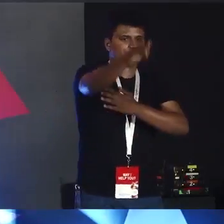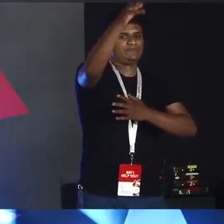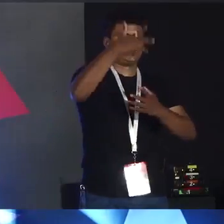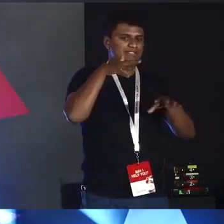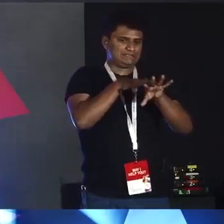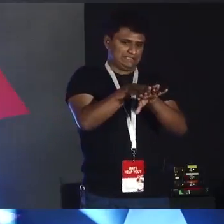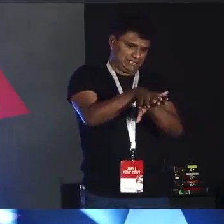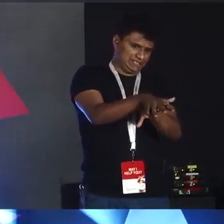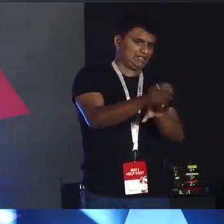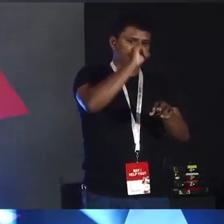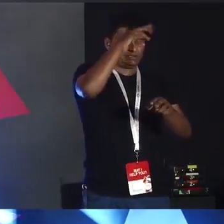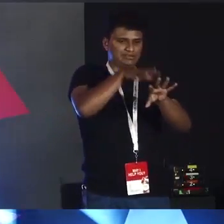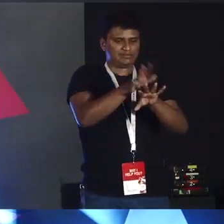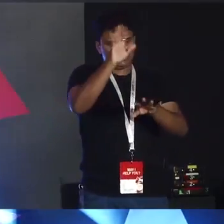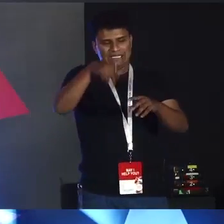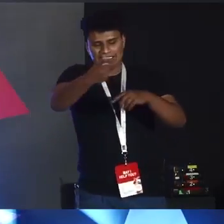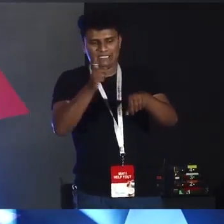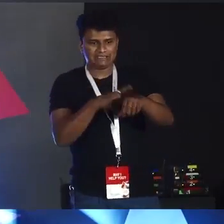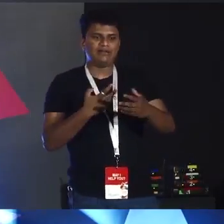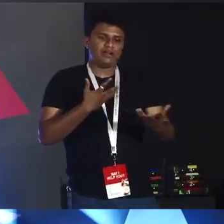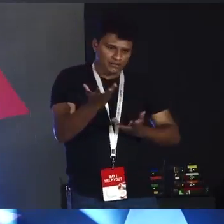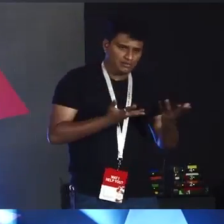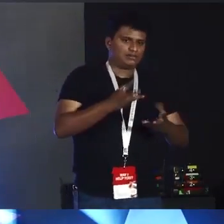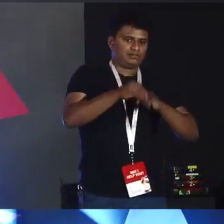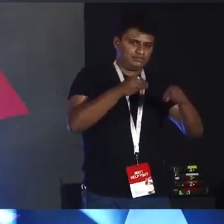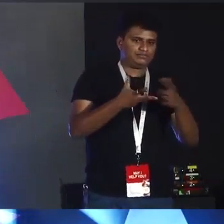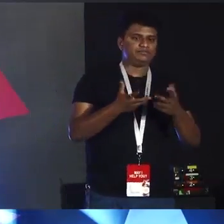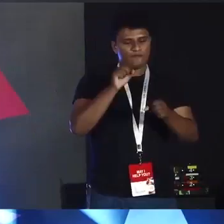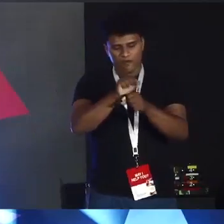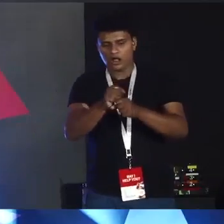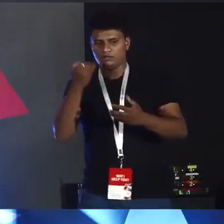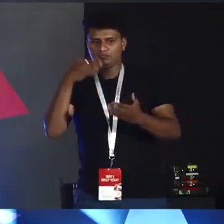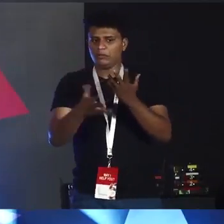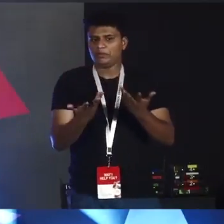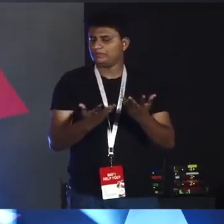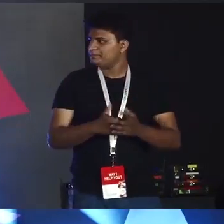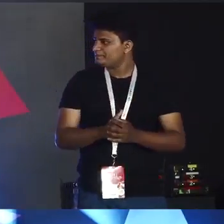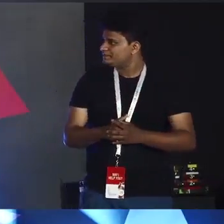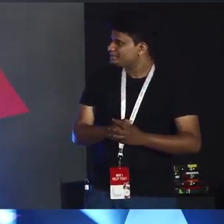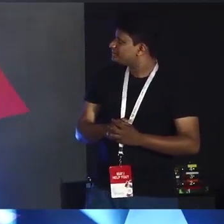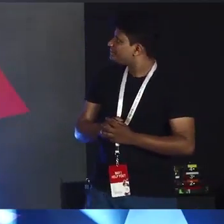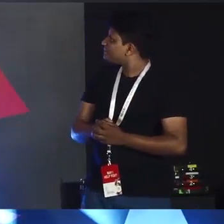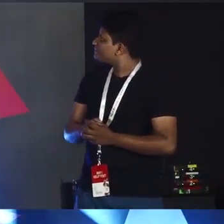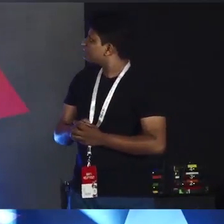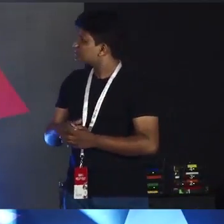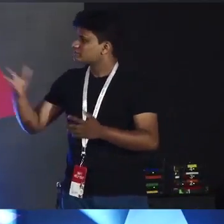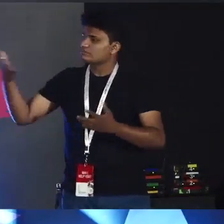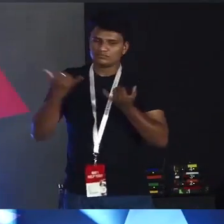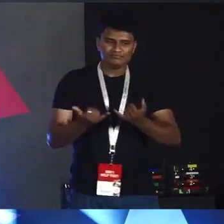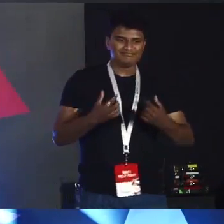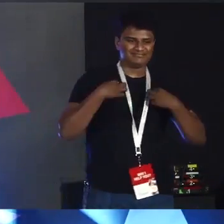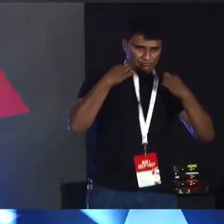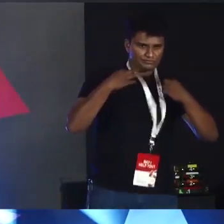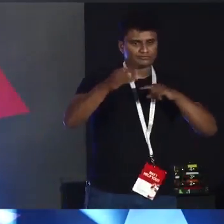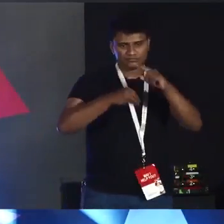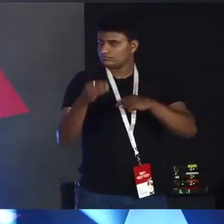discuss about it. Today we have just raised this issue, and we are very serious to work on it. We have come out with a very simple solution in the terms of cloth.